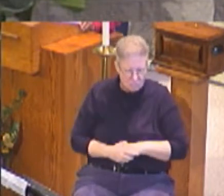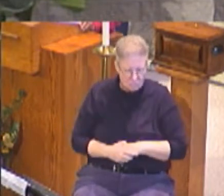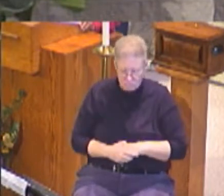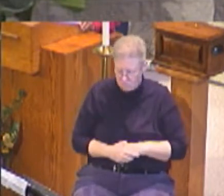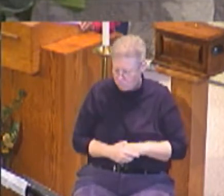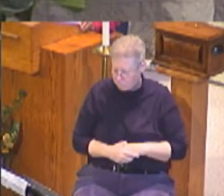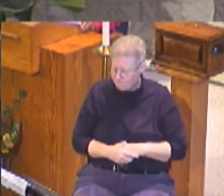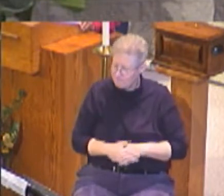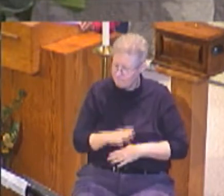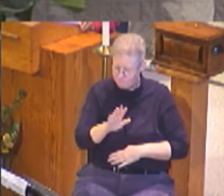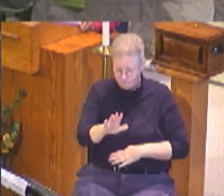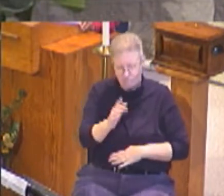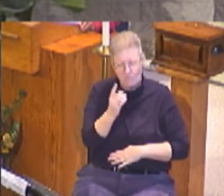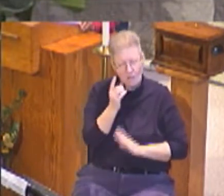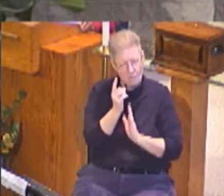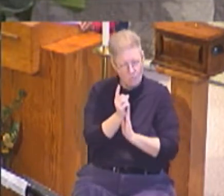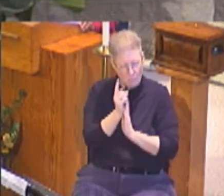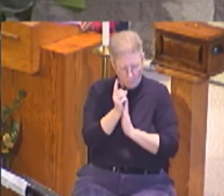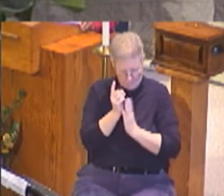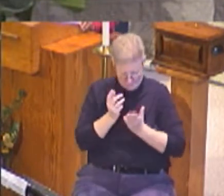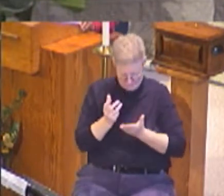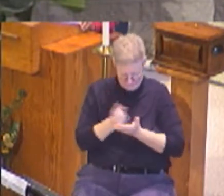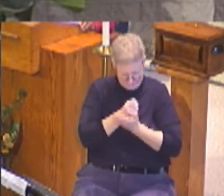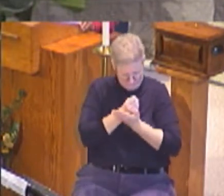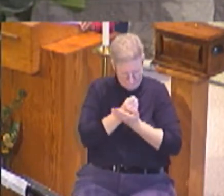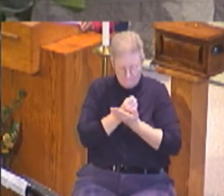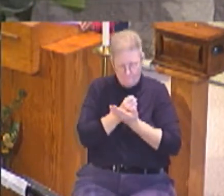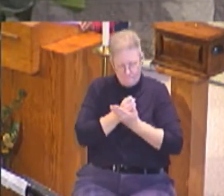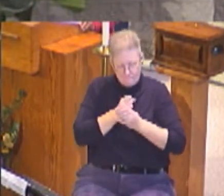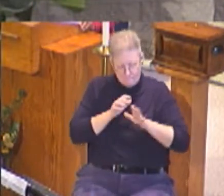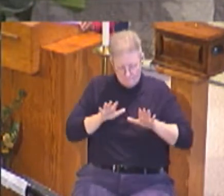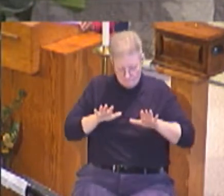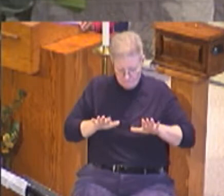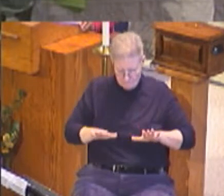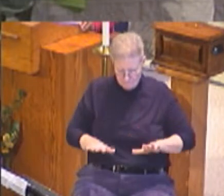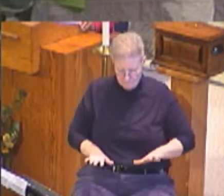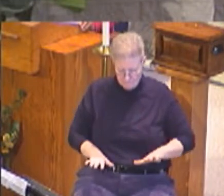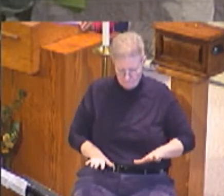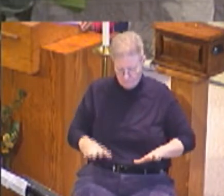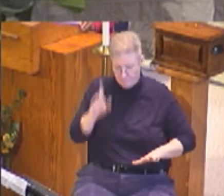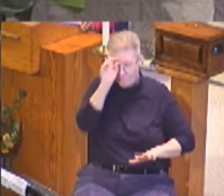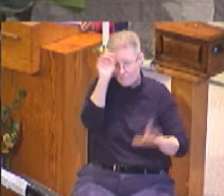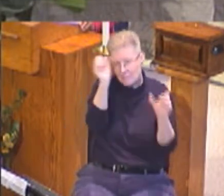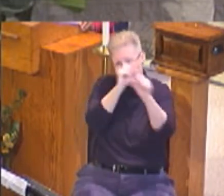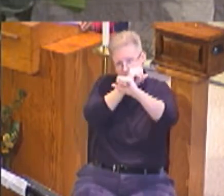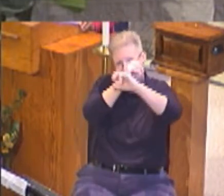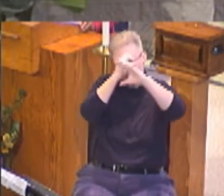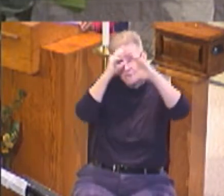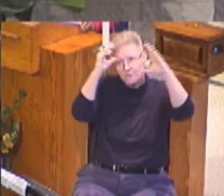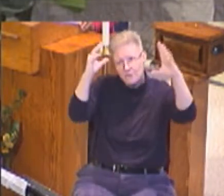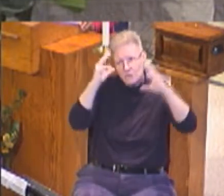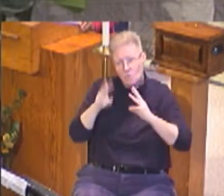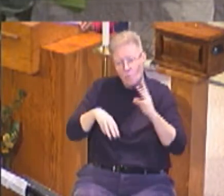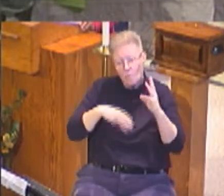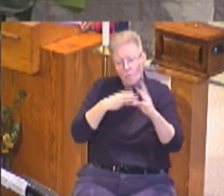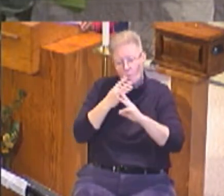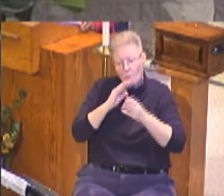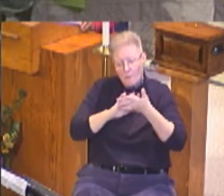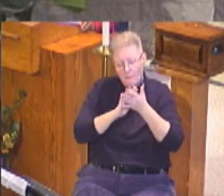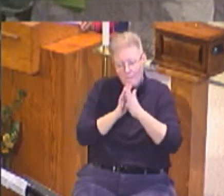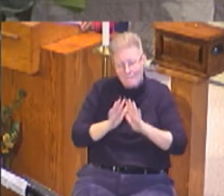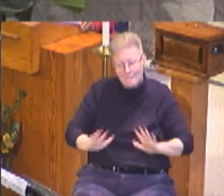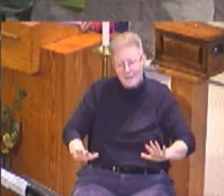take a moment to be still and to envision a world at peace on every